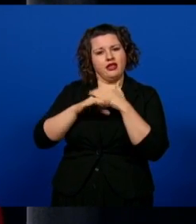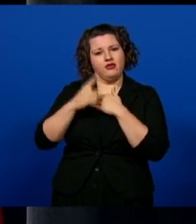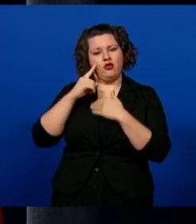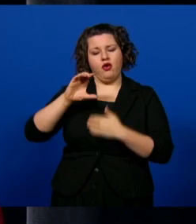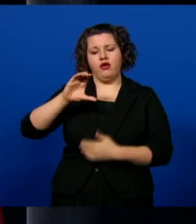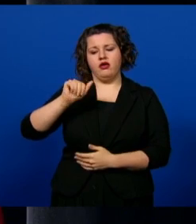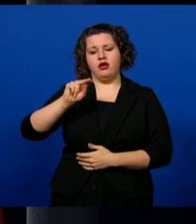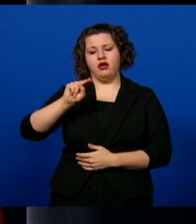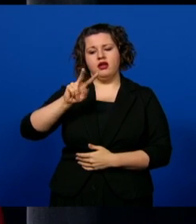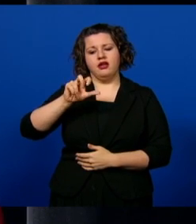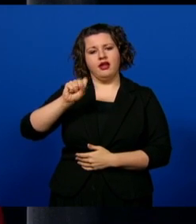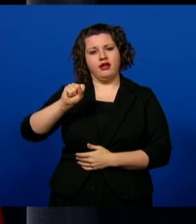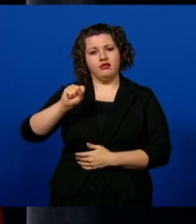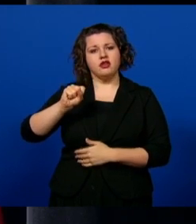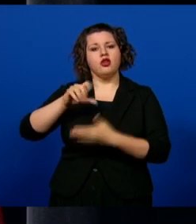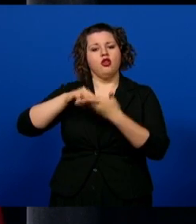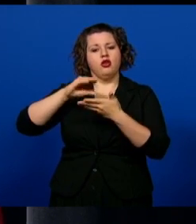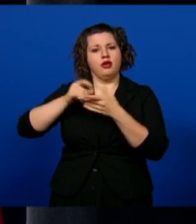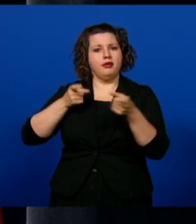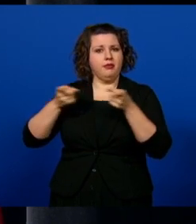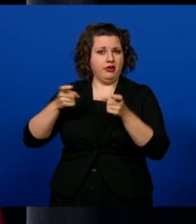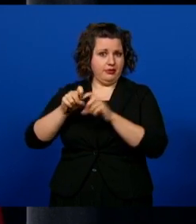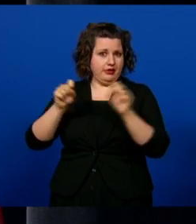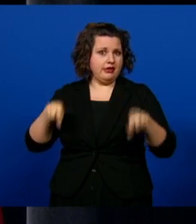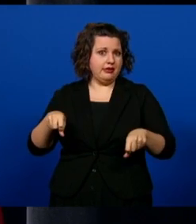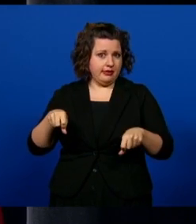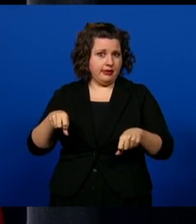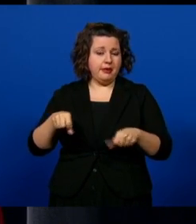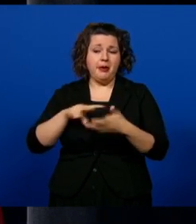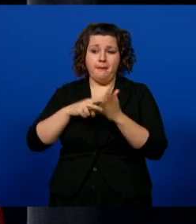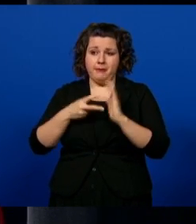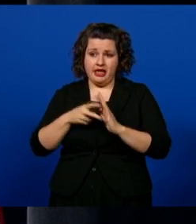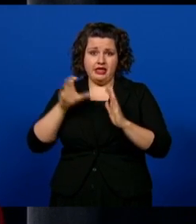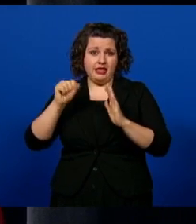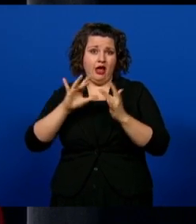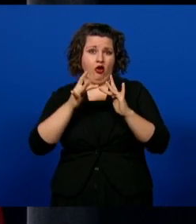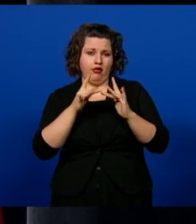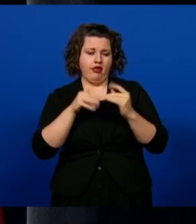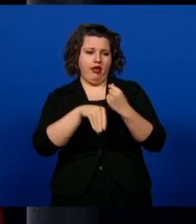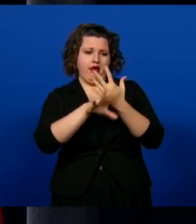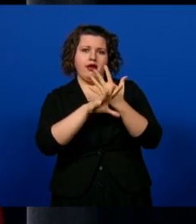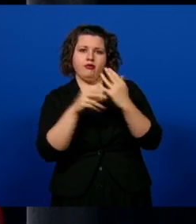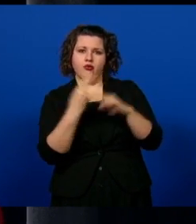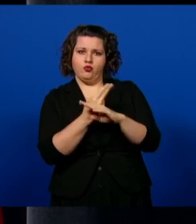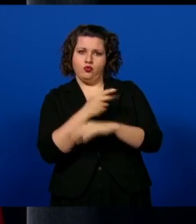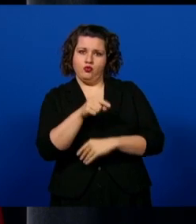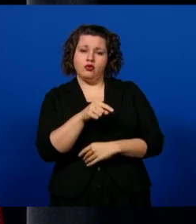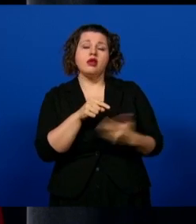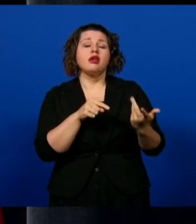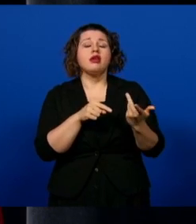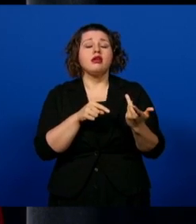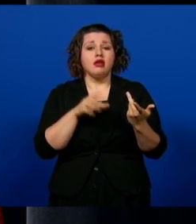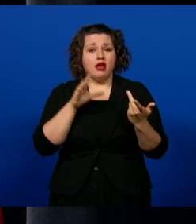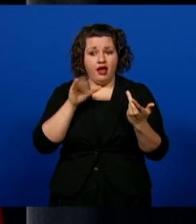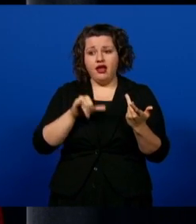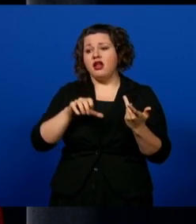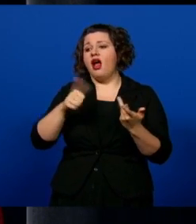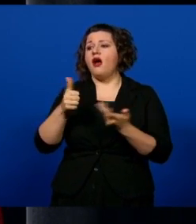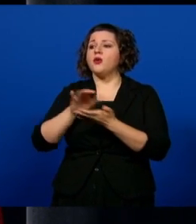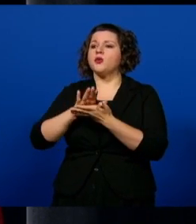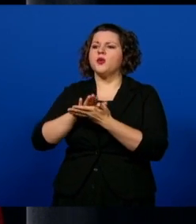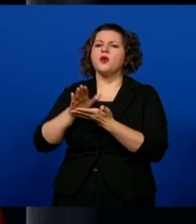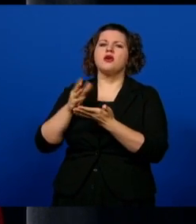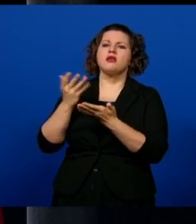learning management system to deliver their own online instruction to students and will reimburse schools that have purchased other learning